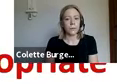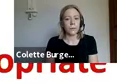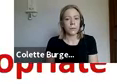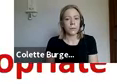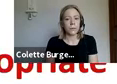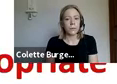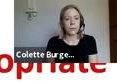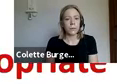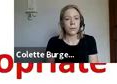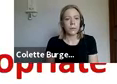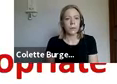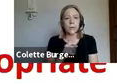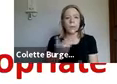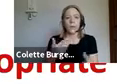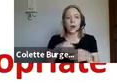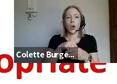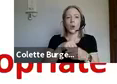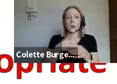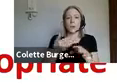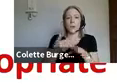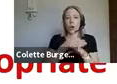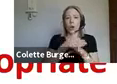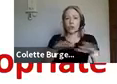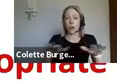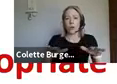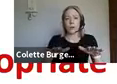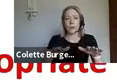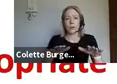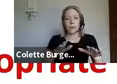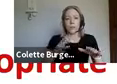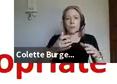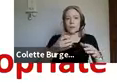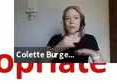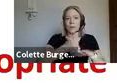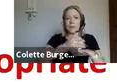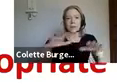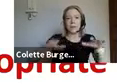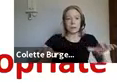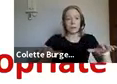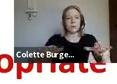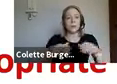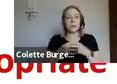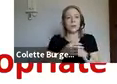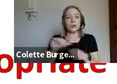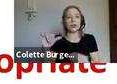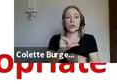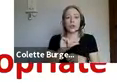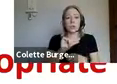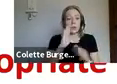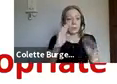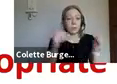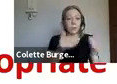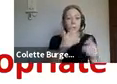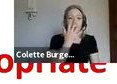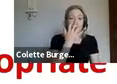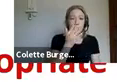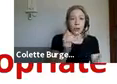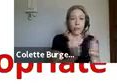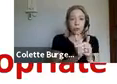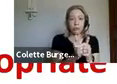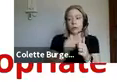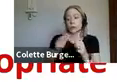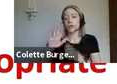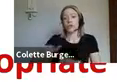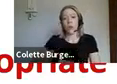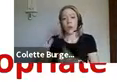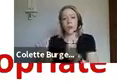So, inclusive early childhood settings should instead be centered around age-appropriate and child-appropriate